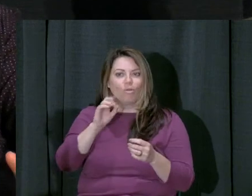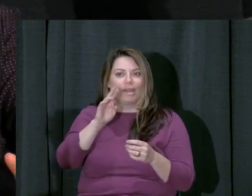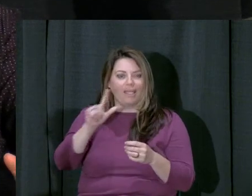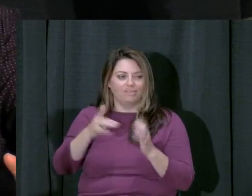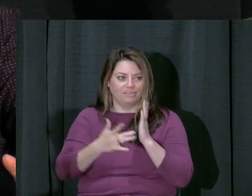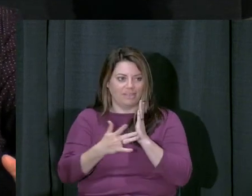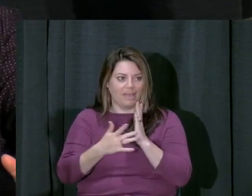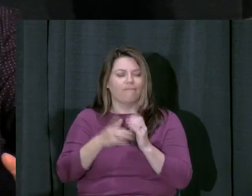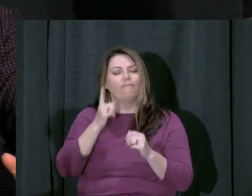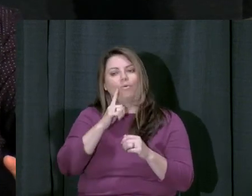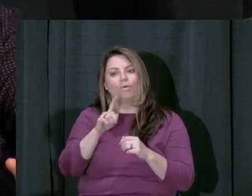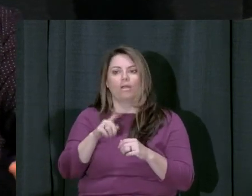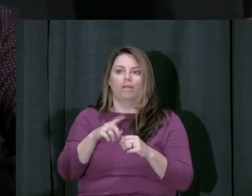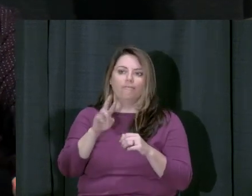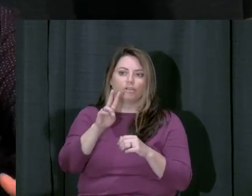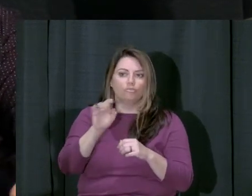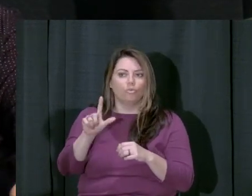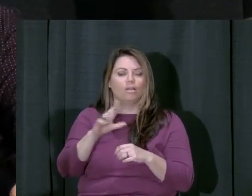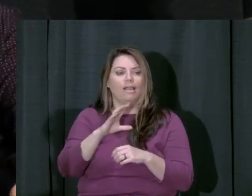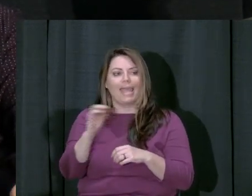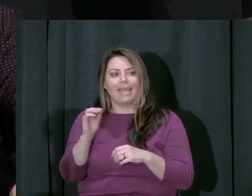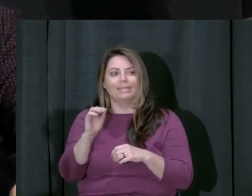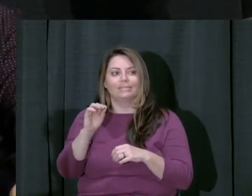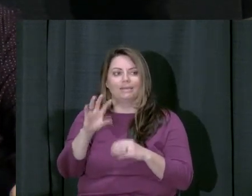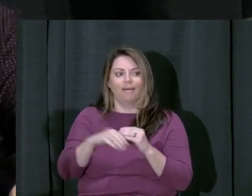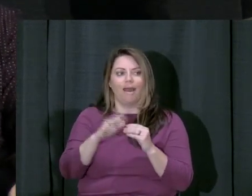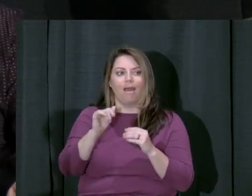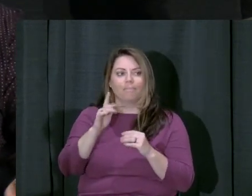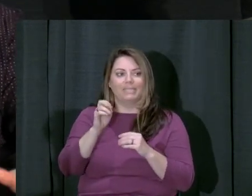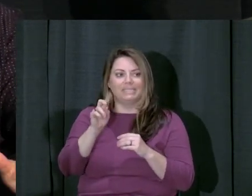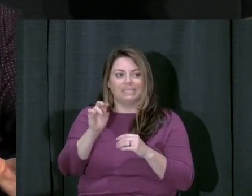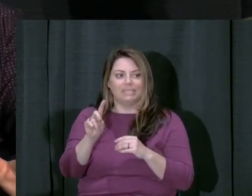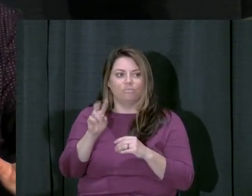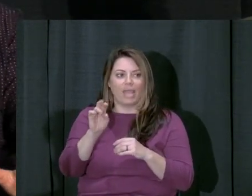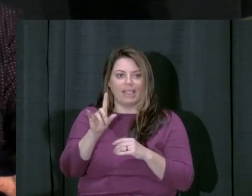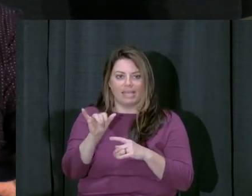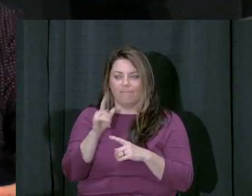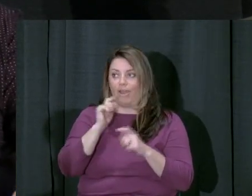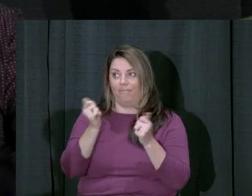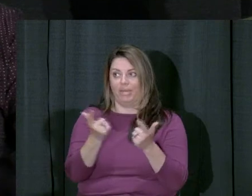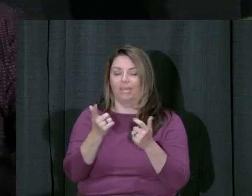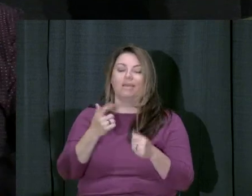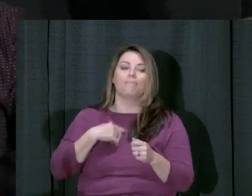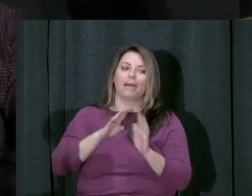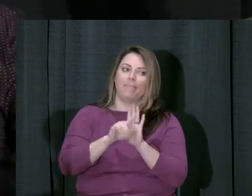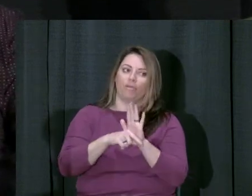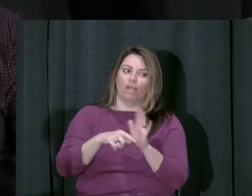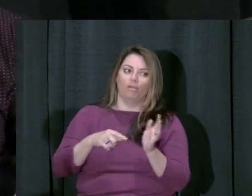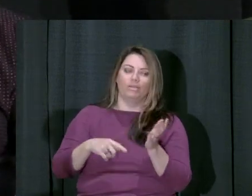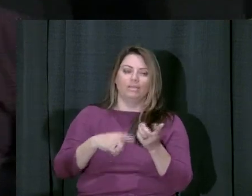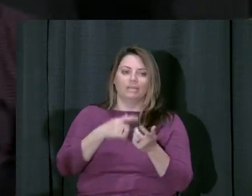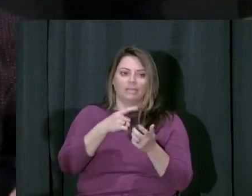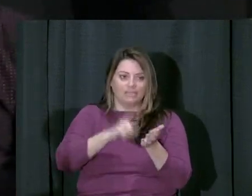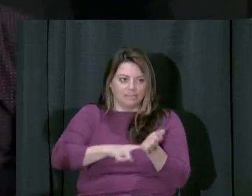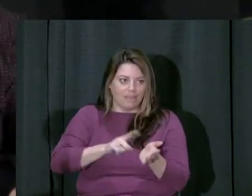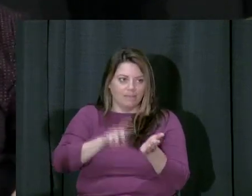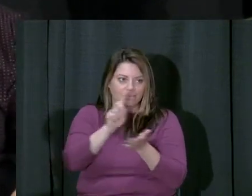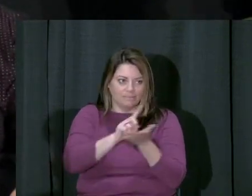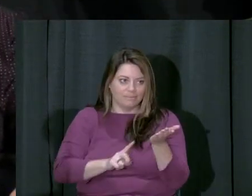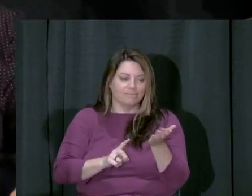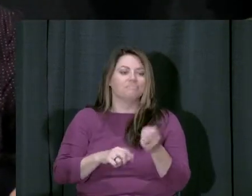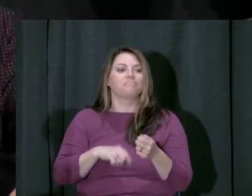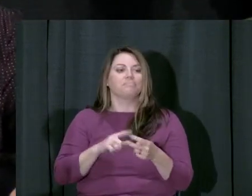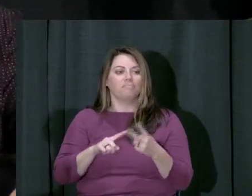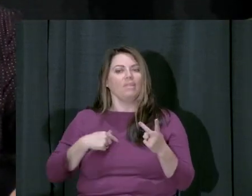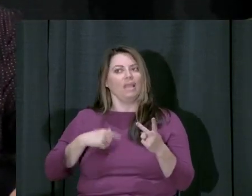virtual and augmented reality accessible to everybody. My background's in user experience design and research, and really pleased to be here to chat